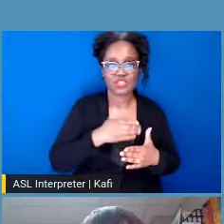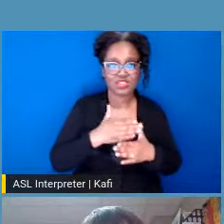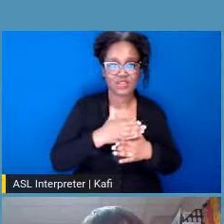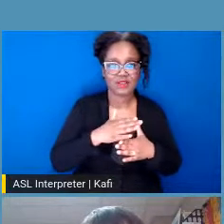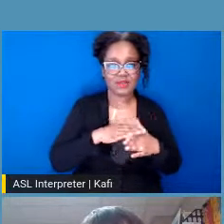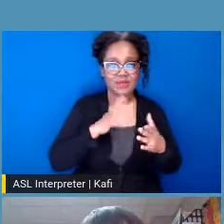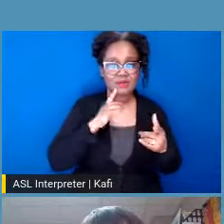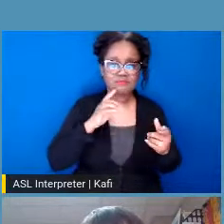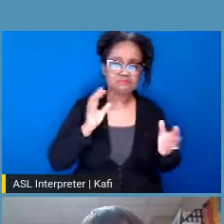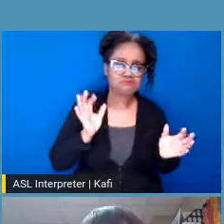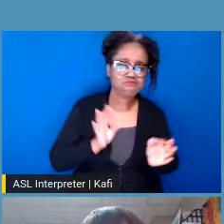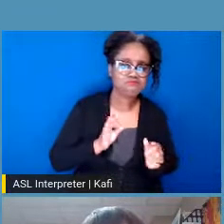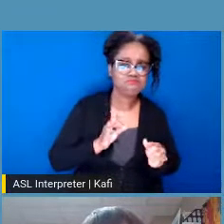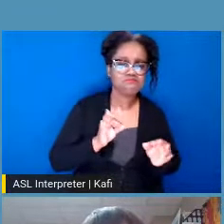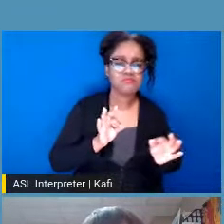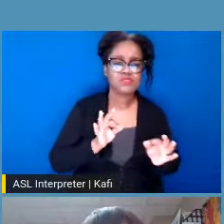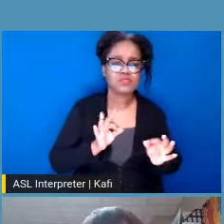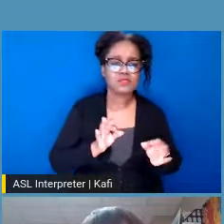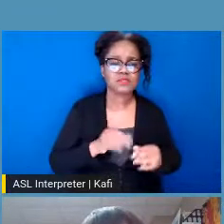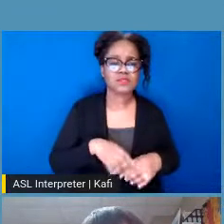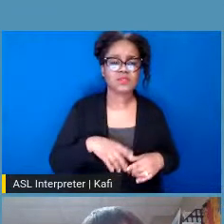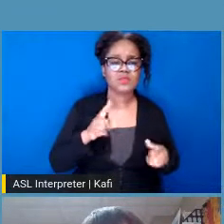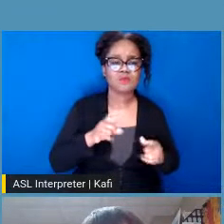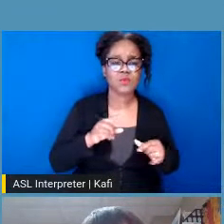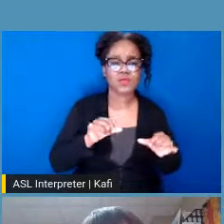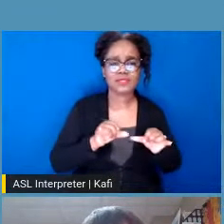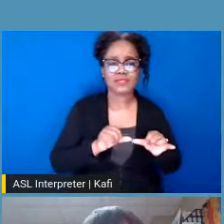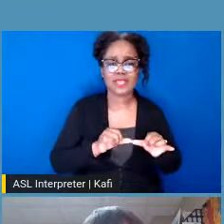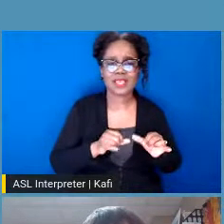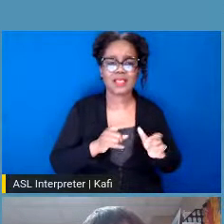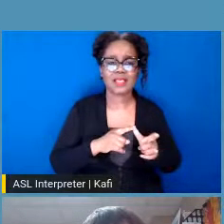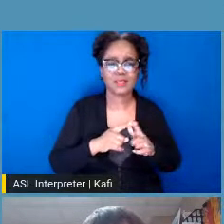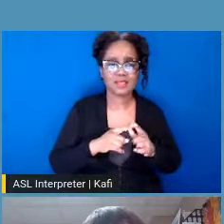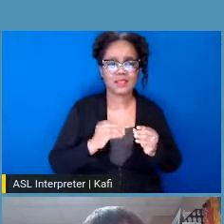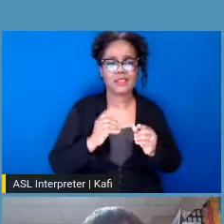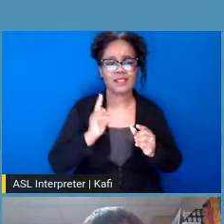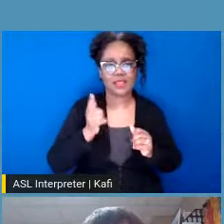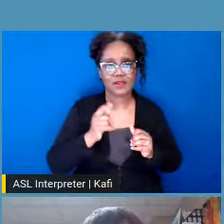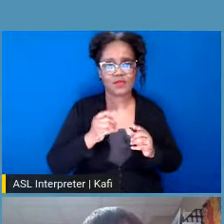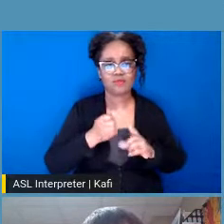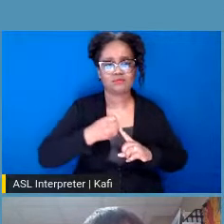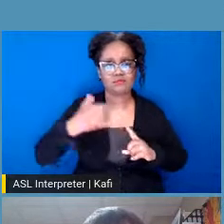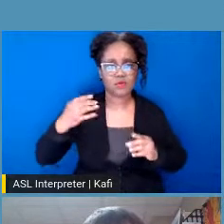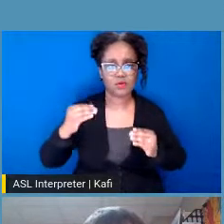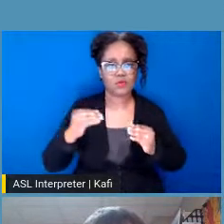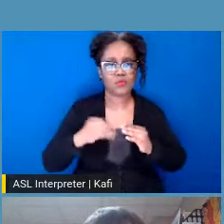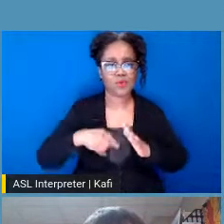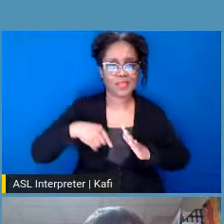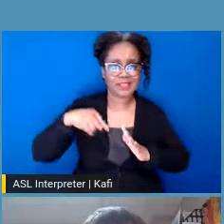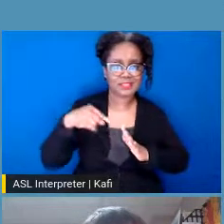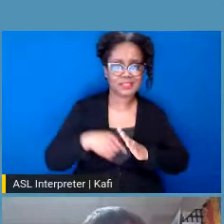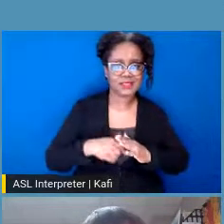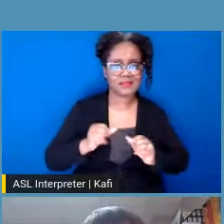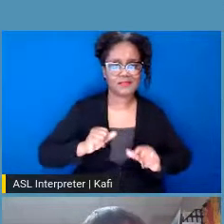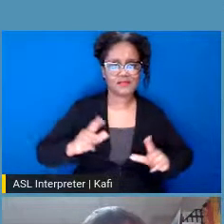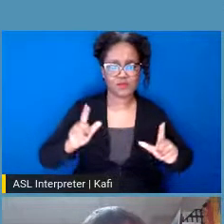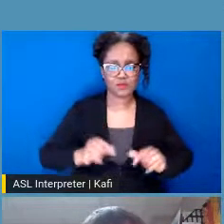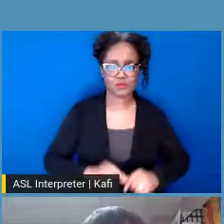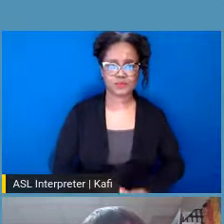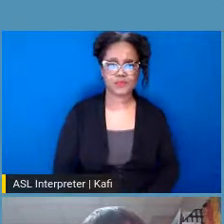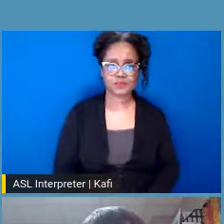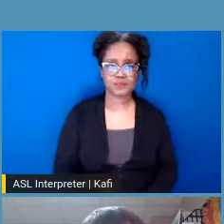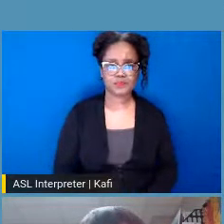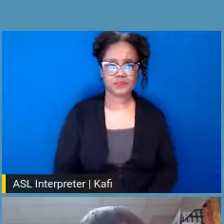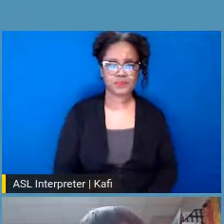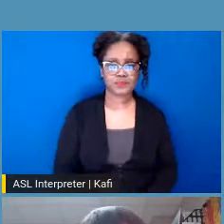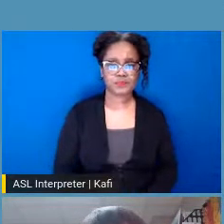to the website for the more in-depth view. It gave me content for